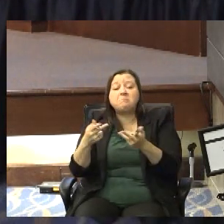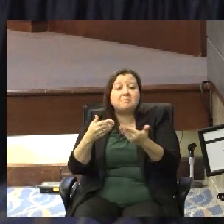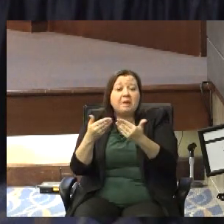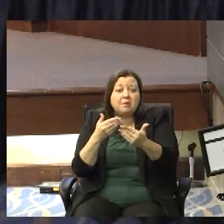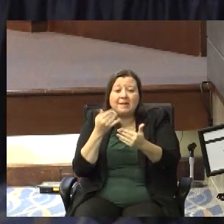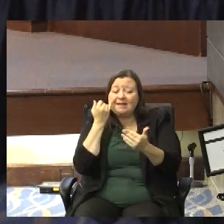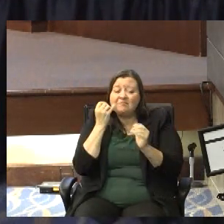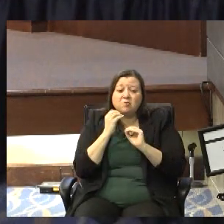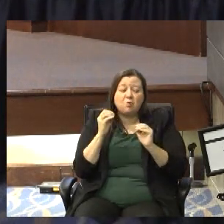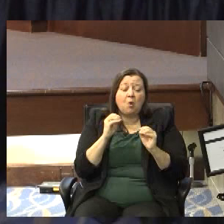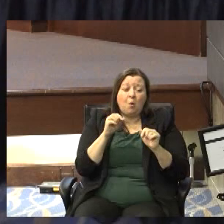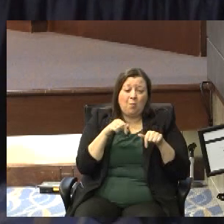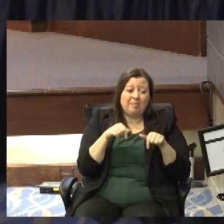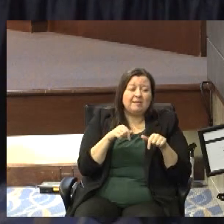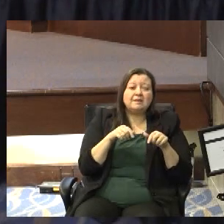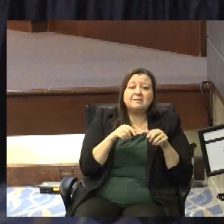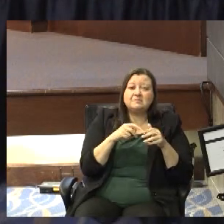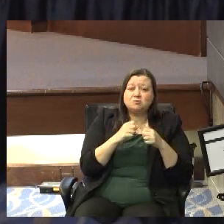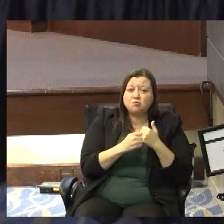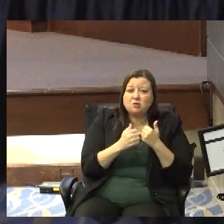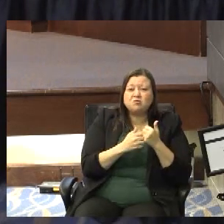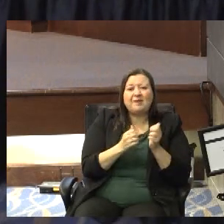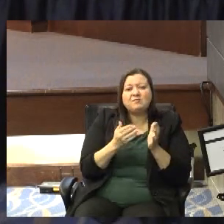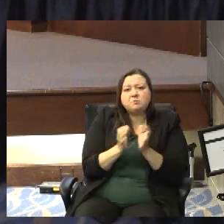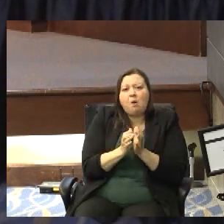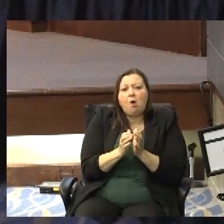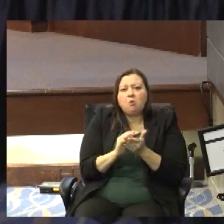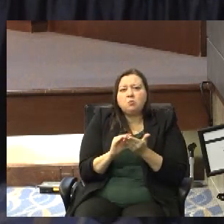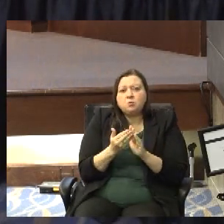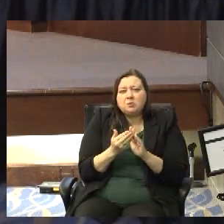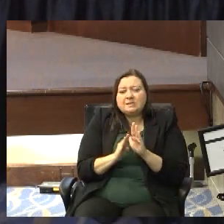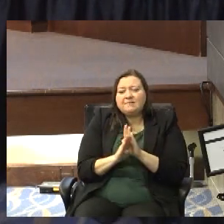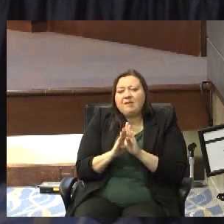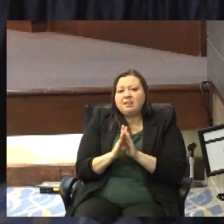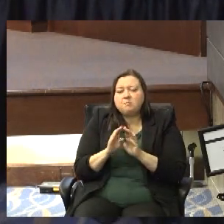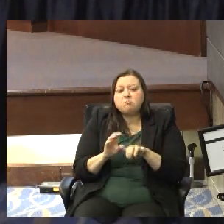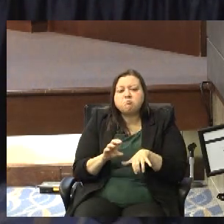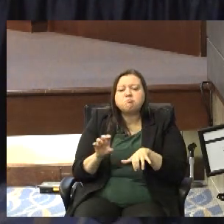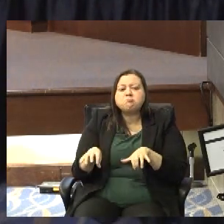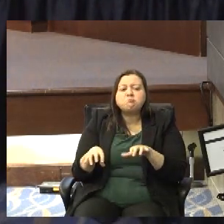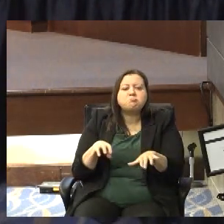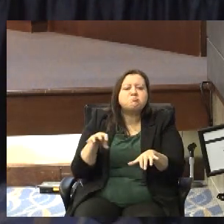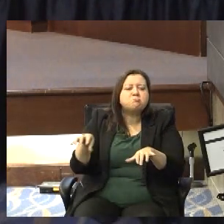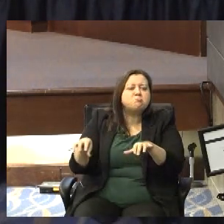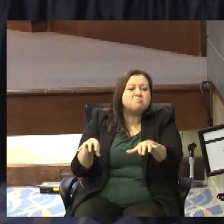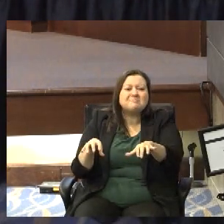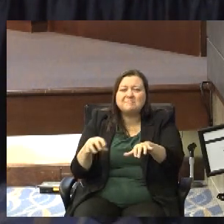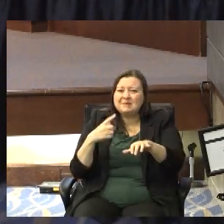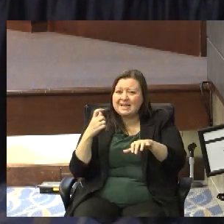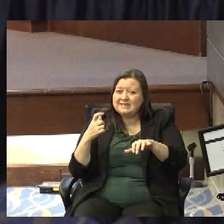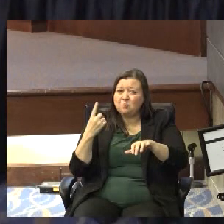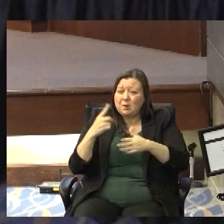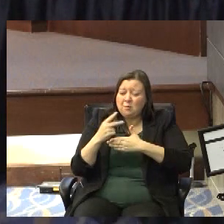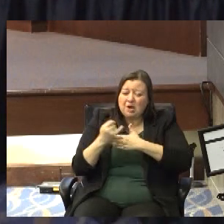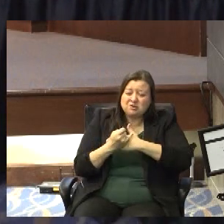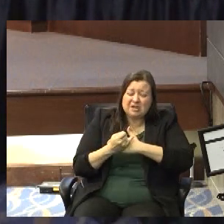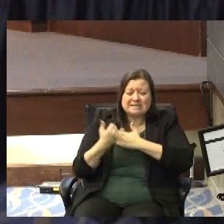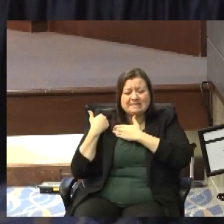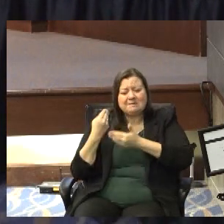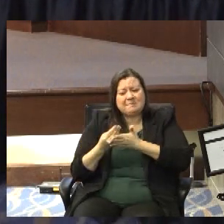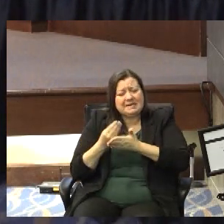is that you end up having small communities developed over time. Because the burden of getting that private, you know, those